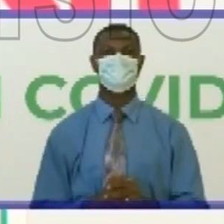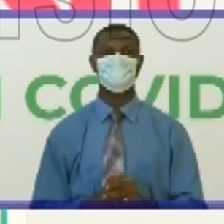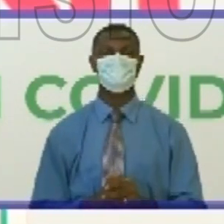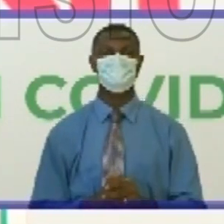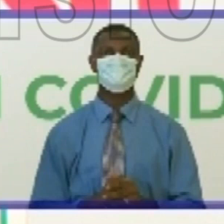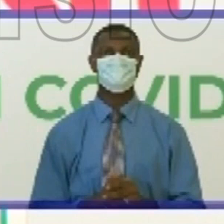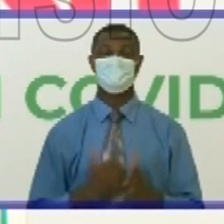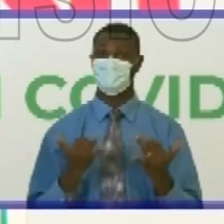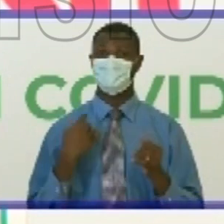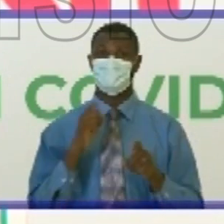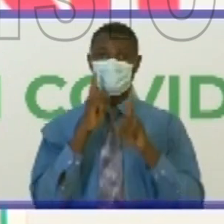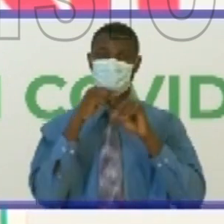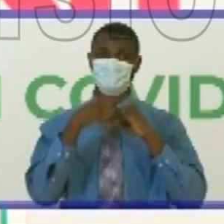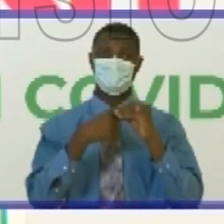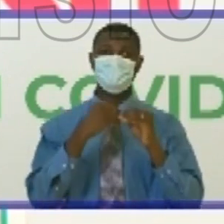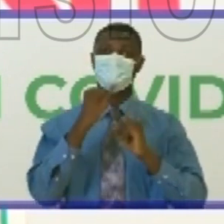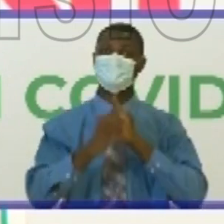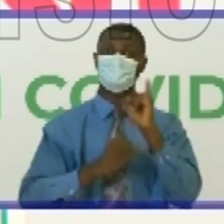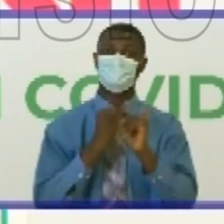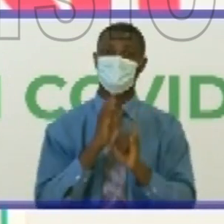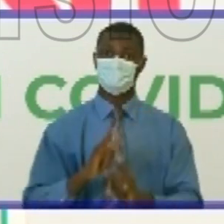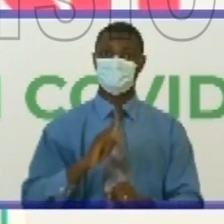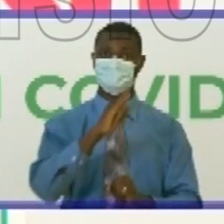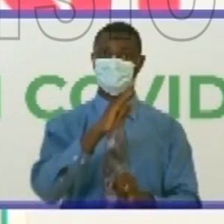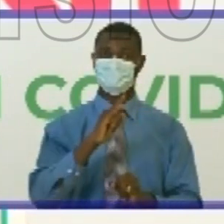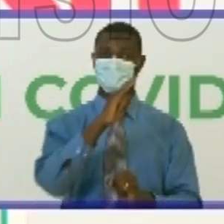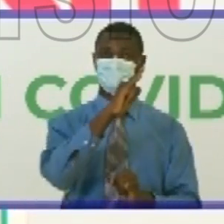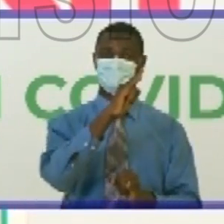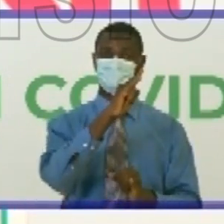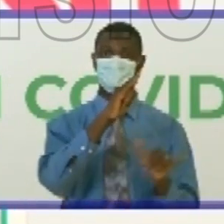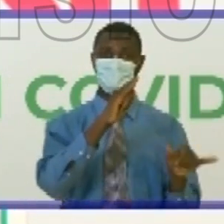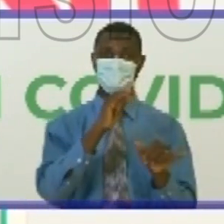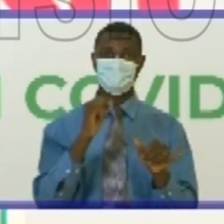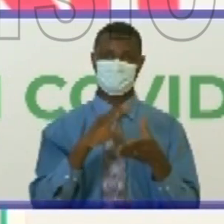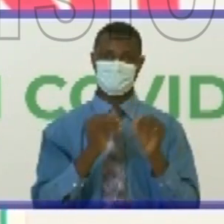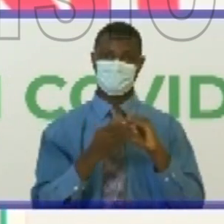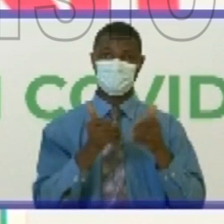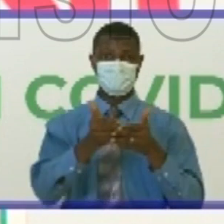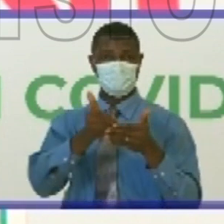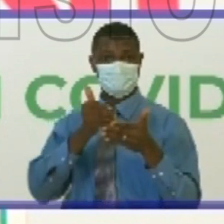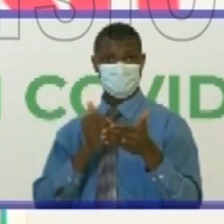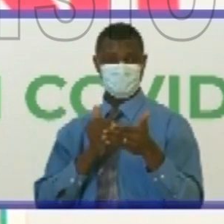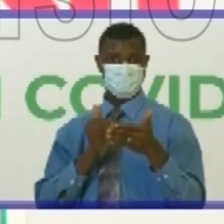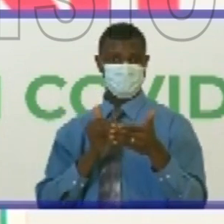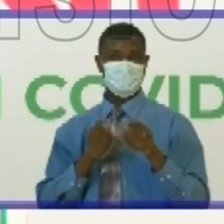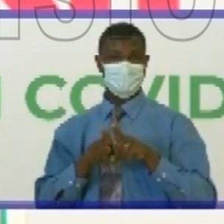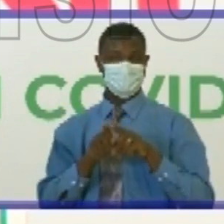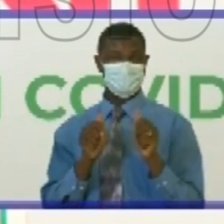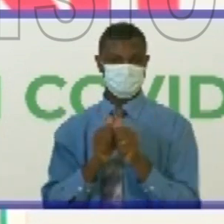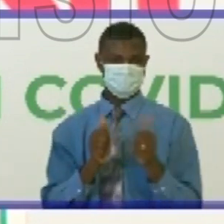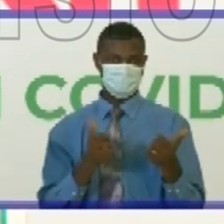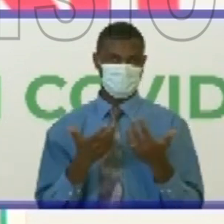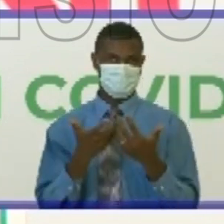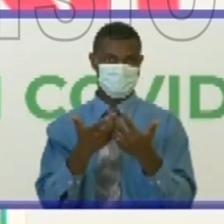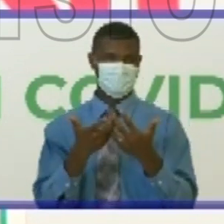In terms of the issue of international airports, as stated earlier by the chairman and my colleague, yes,